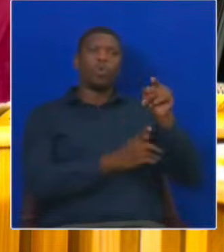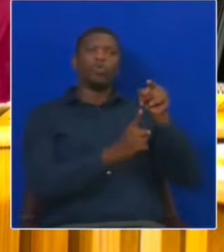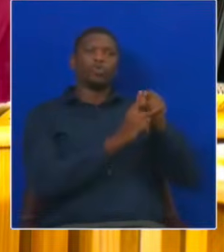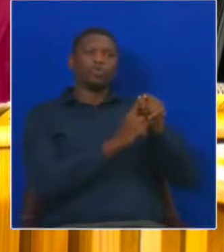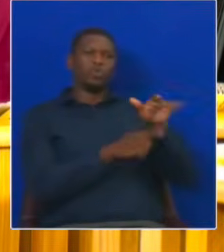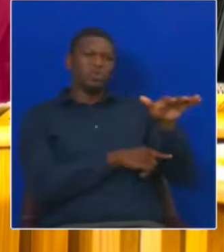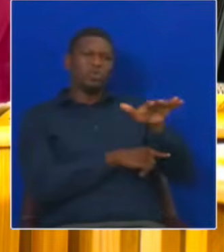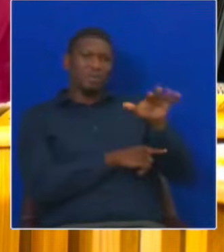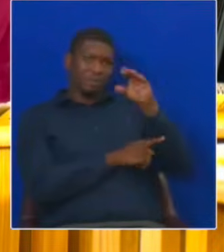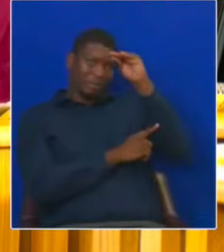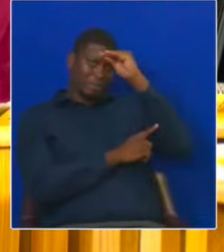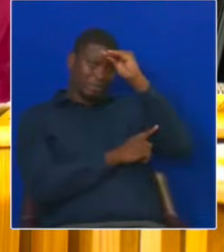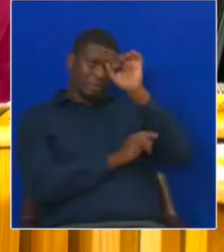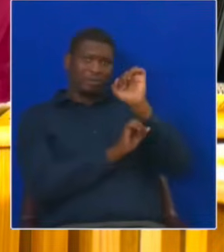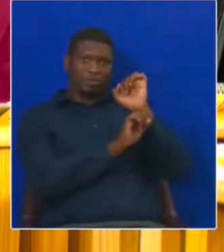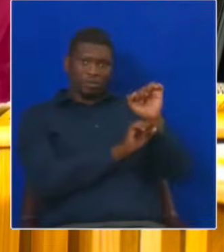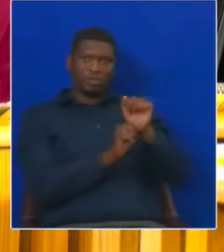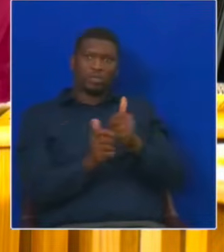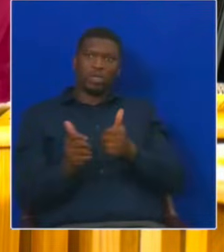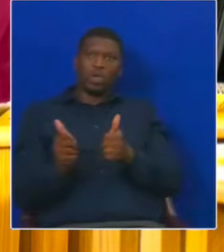Mr. Phumulo Moloi.